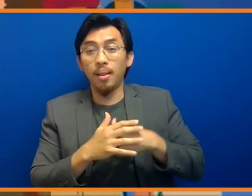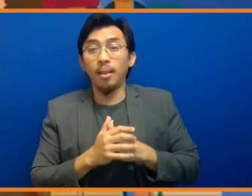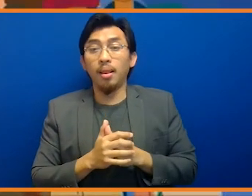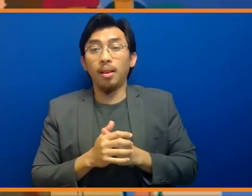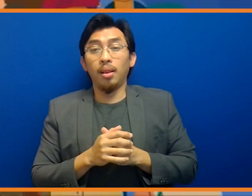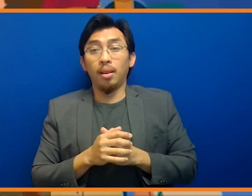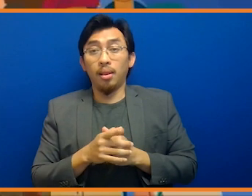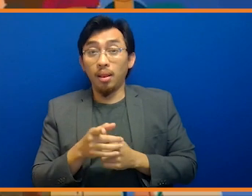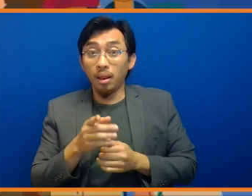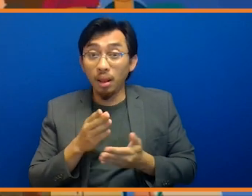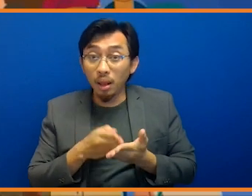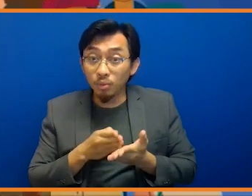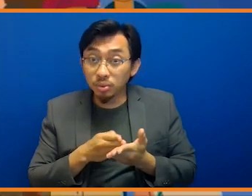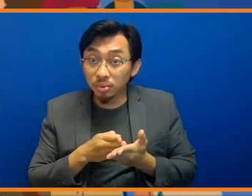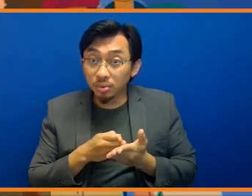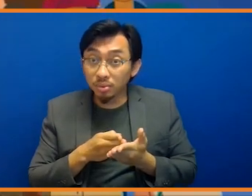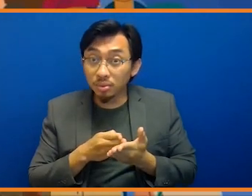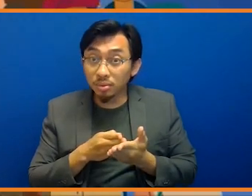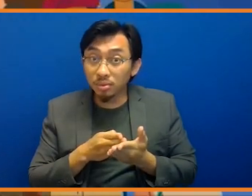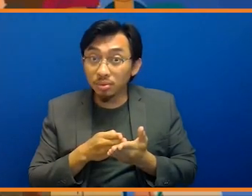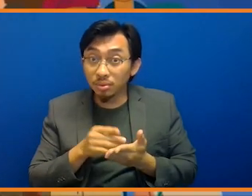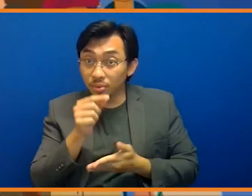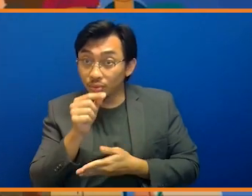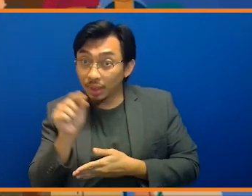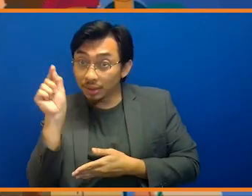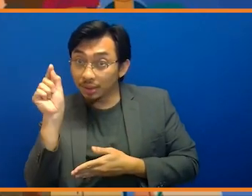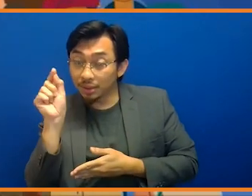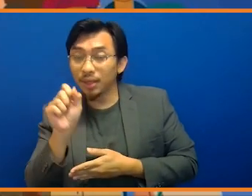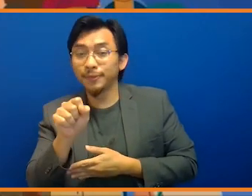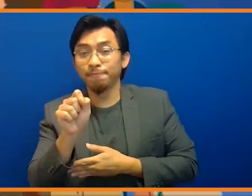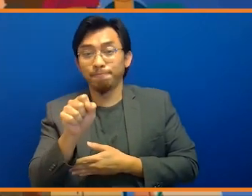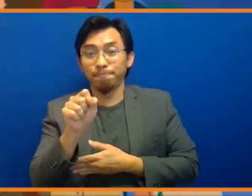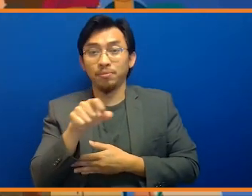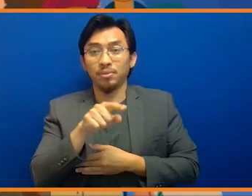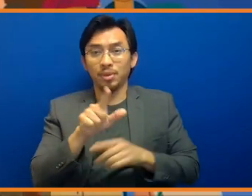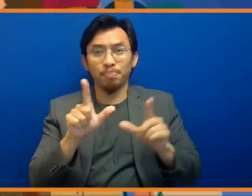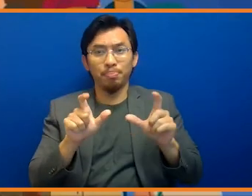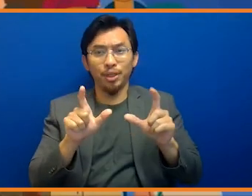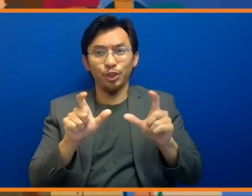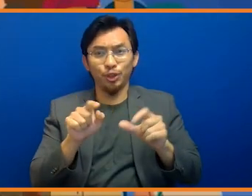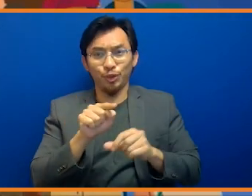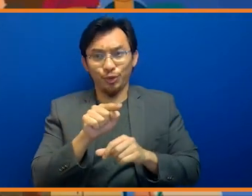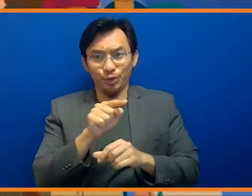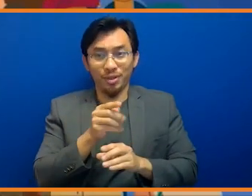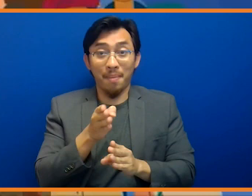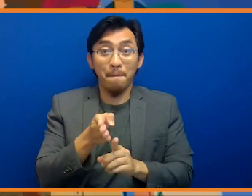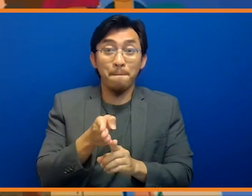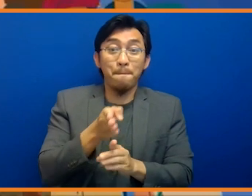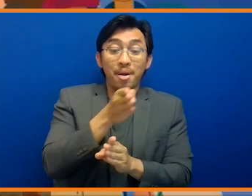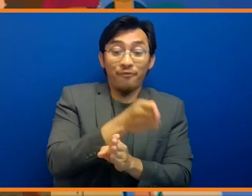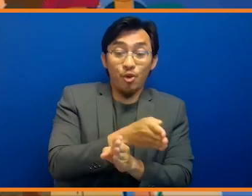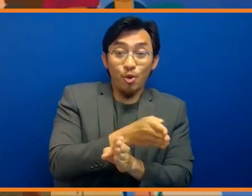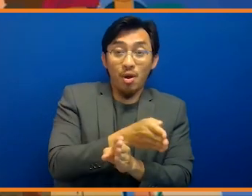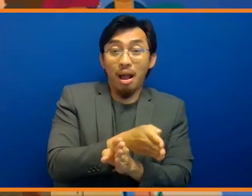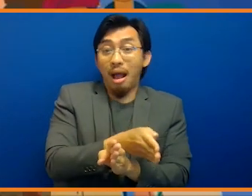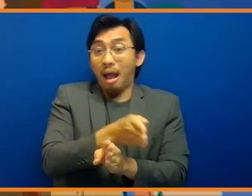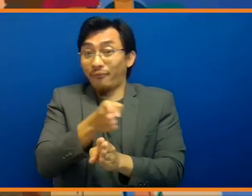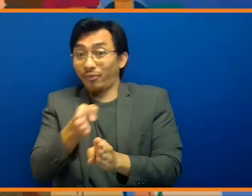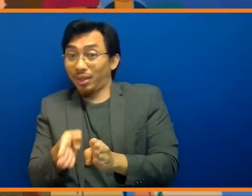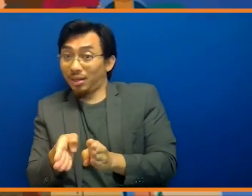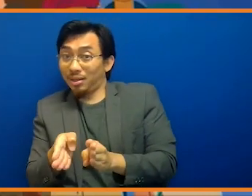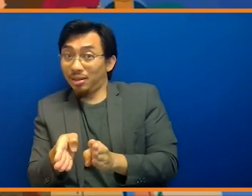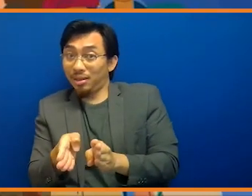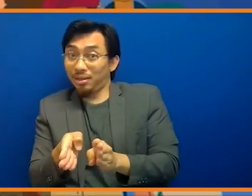Is it correct? Yes. Okay. Yeah, that is from the picture of Ulele. Yeah, before and after. You